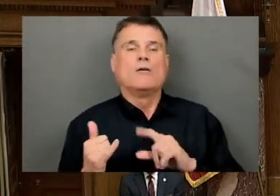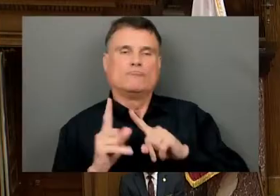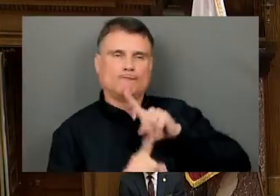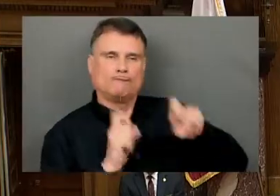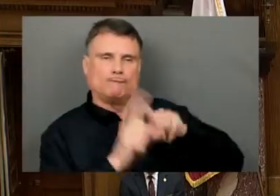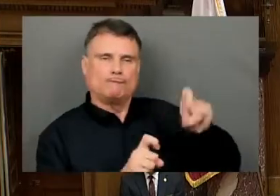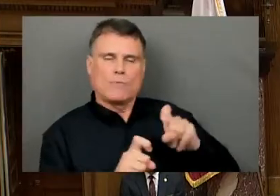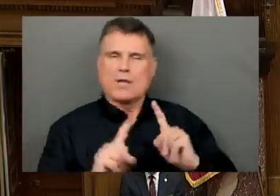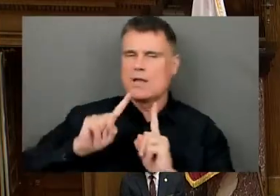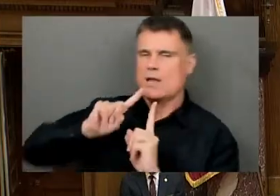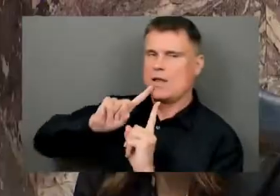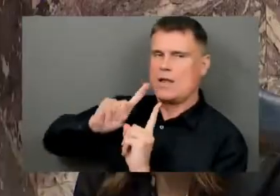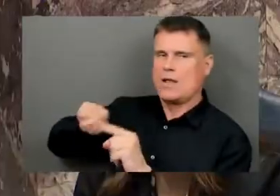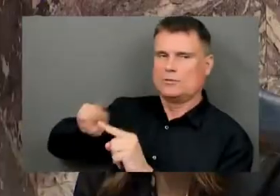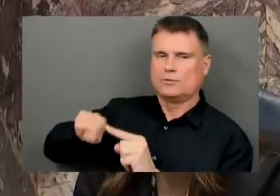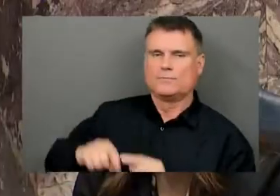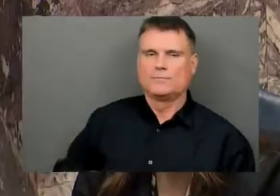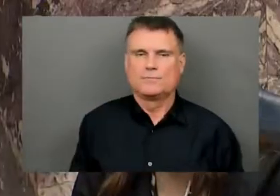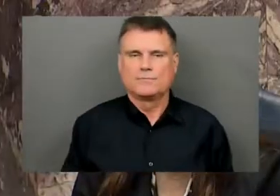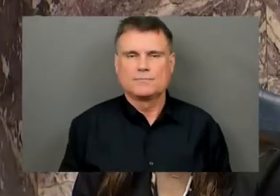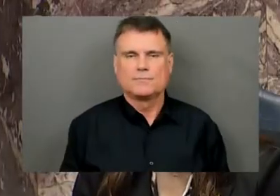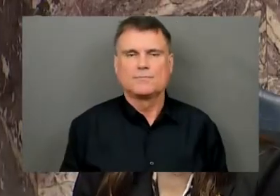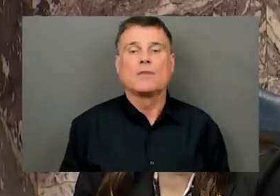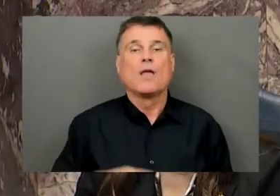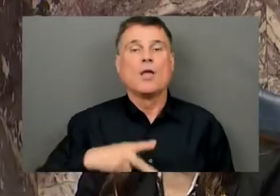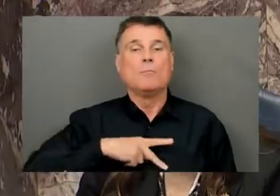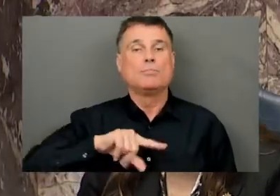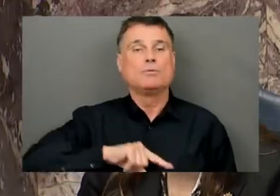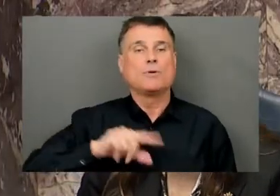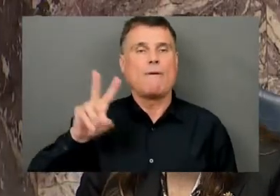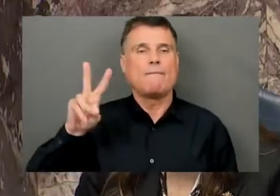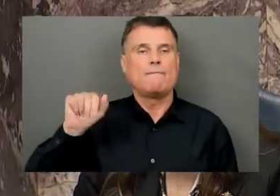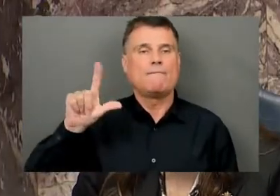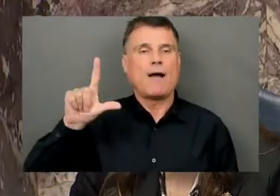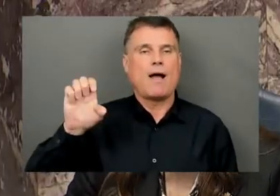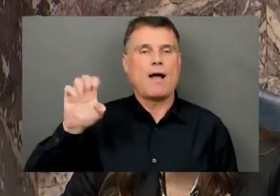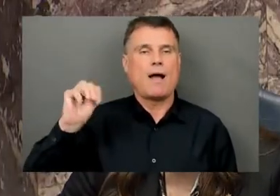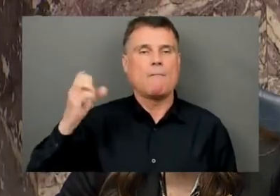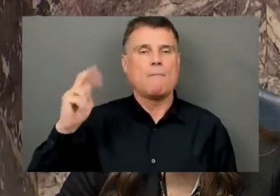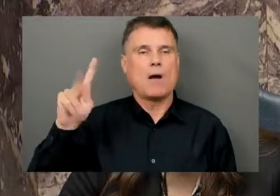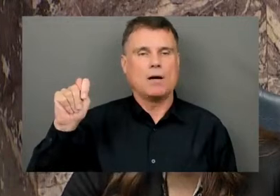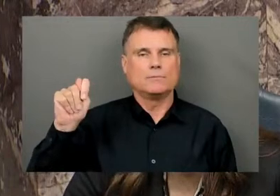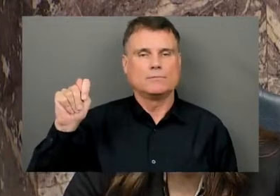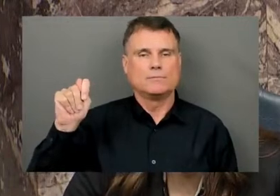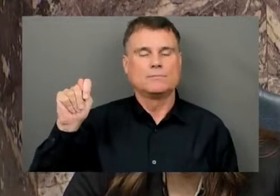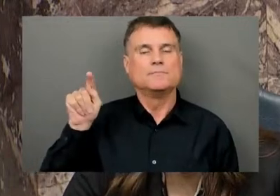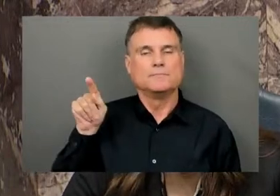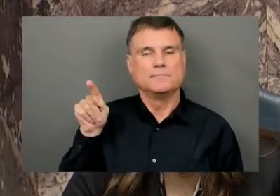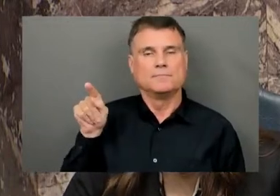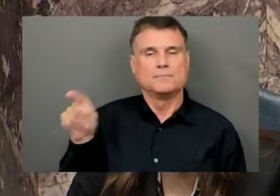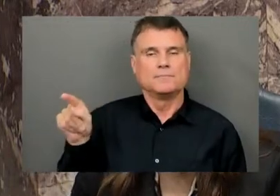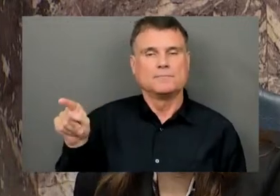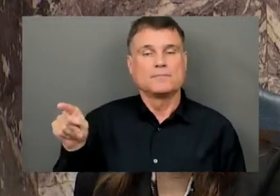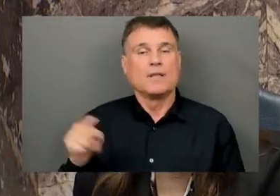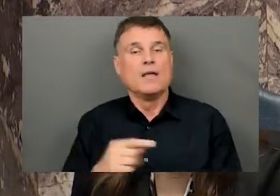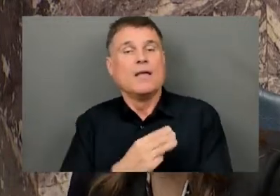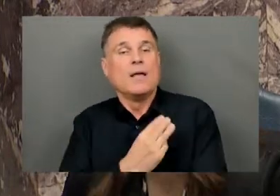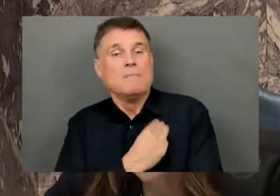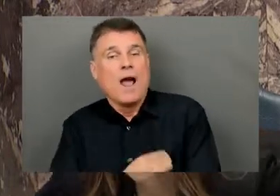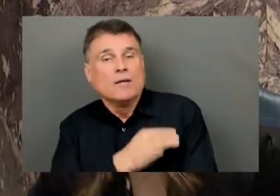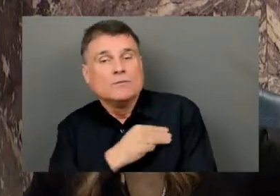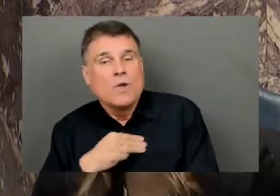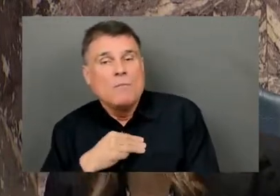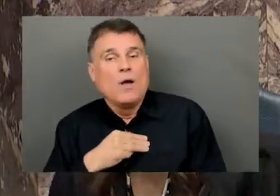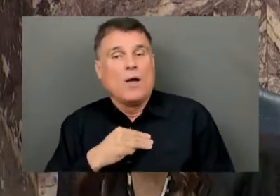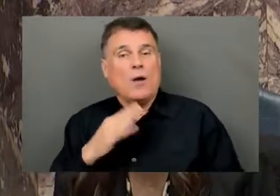other premiers, including Manitoba's NDP Premier Wab Kanoo, fought against the carbon tax hike, this premier